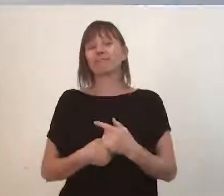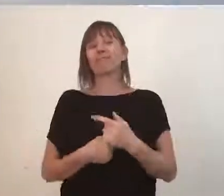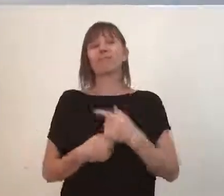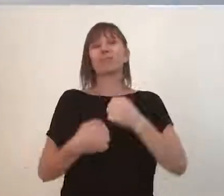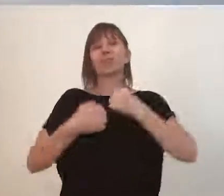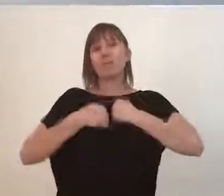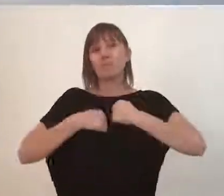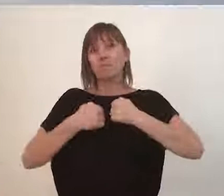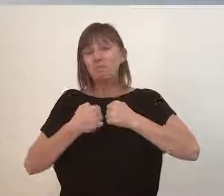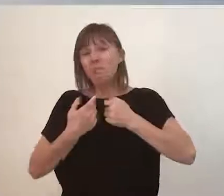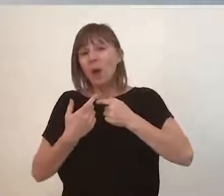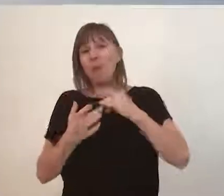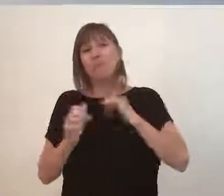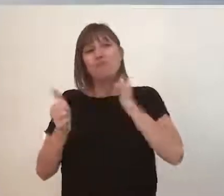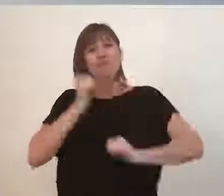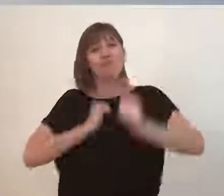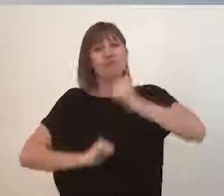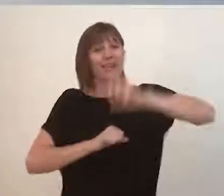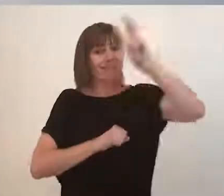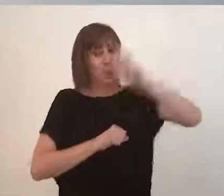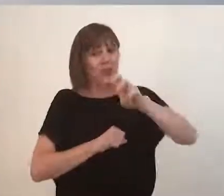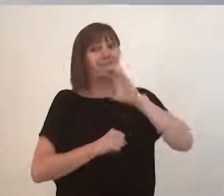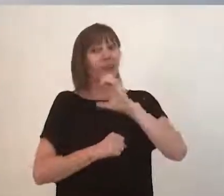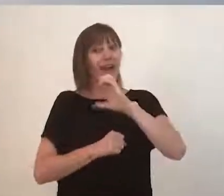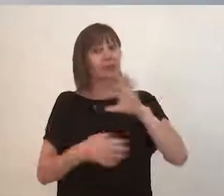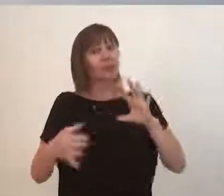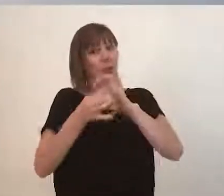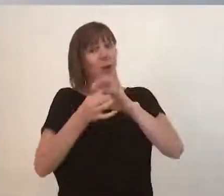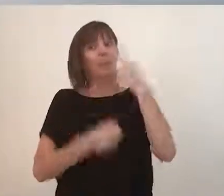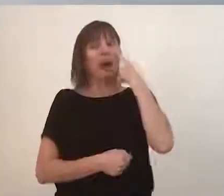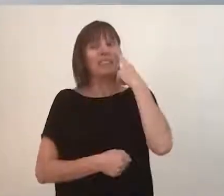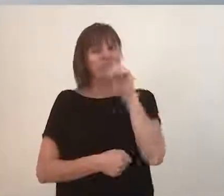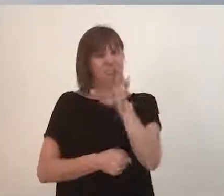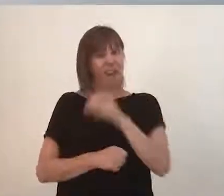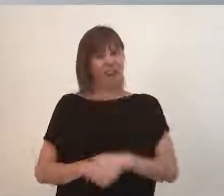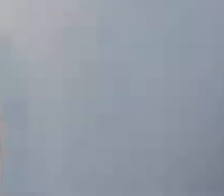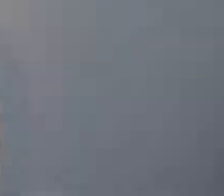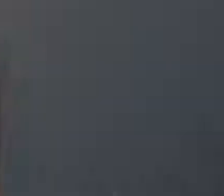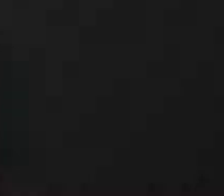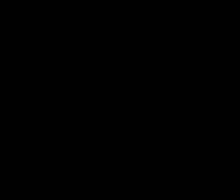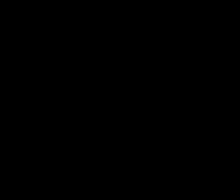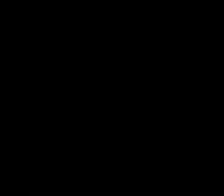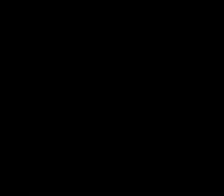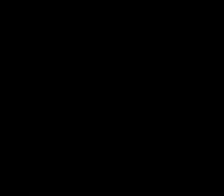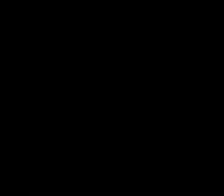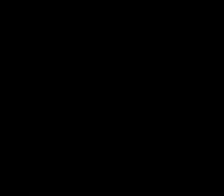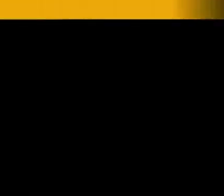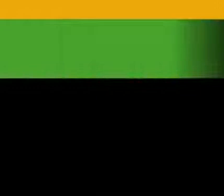enjoy the journey with me. Subscribe to Pride Creamery's channel and I'll see you again.